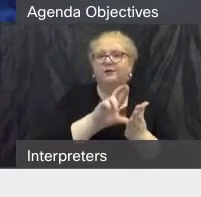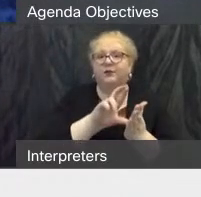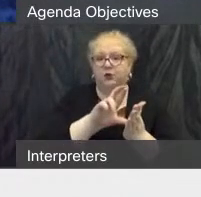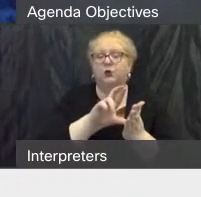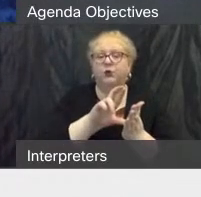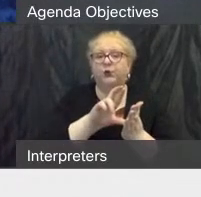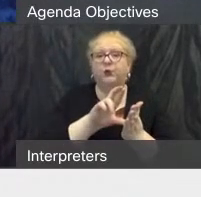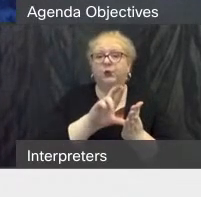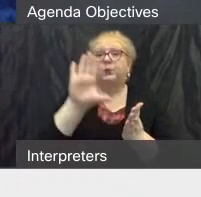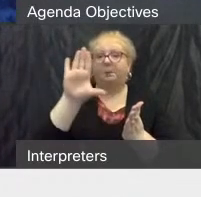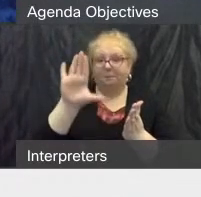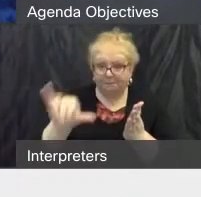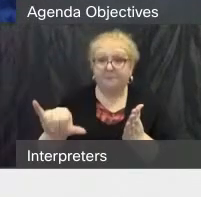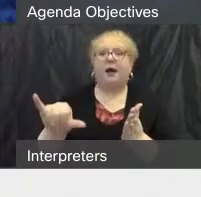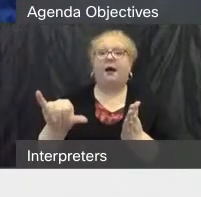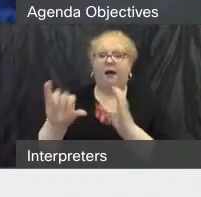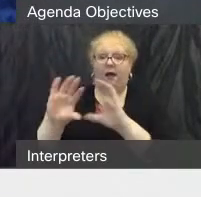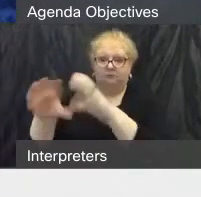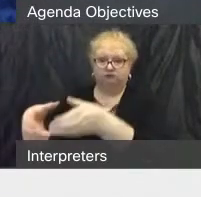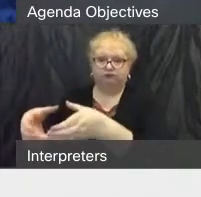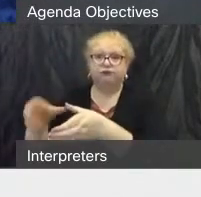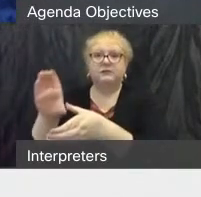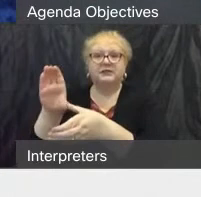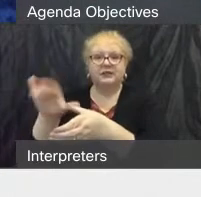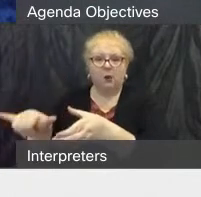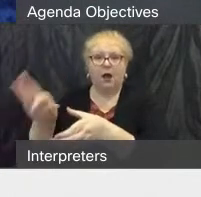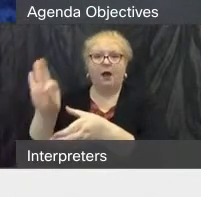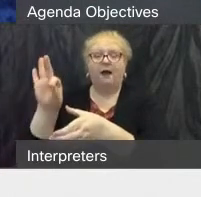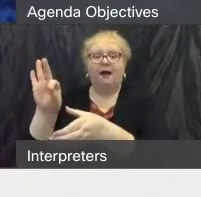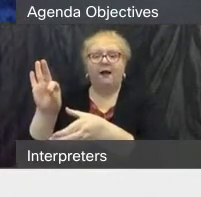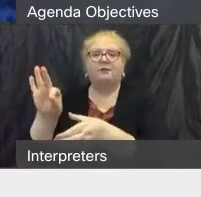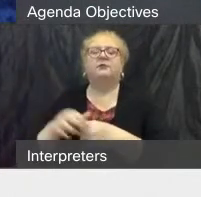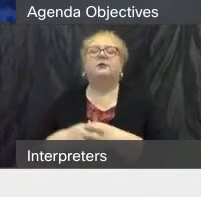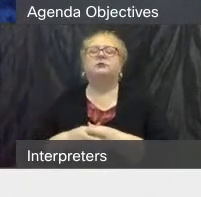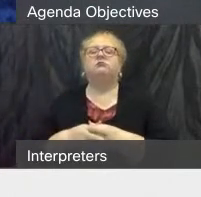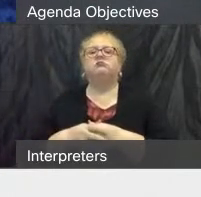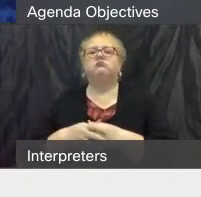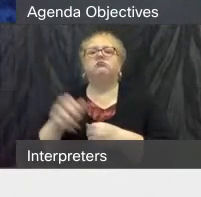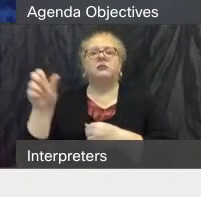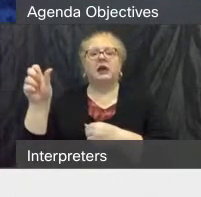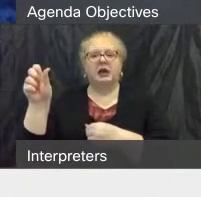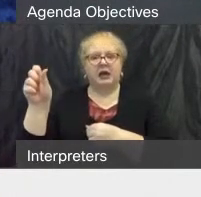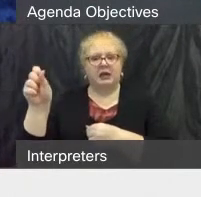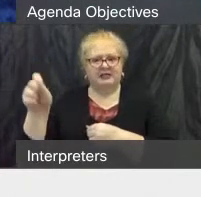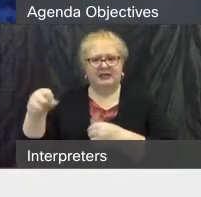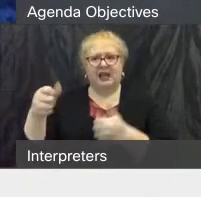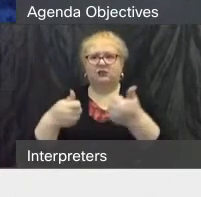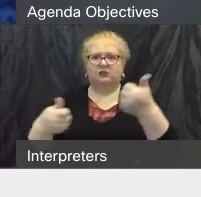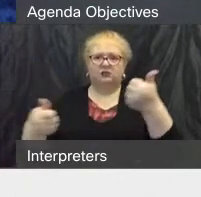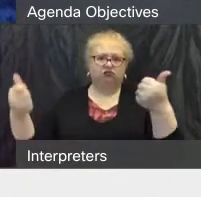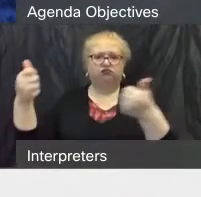by them. And ultimately, this board is the